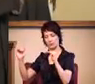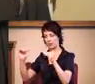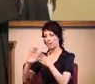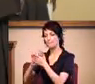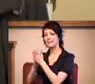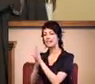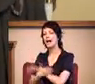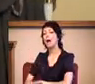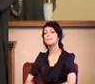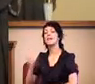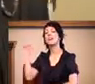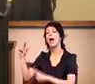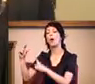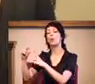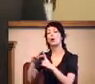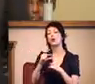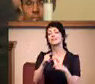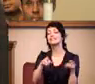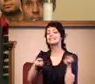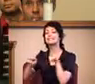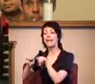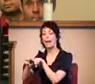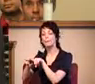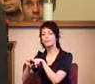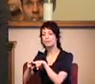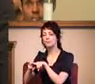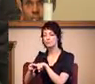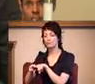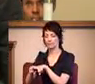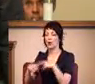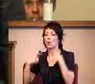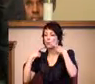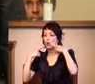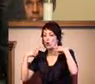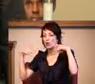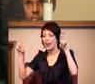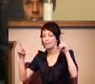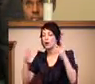Set the prisoners free. Proclaim good news to the poor.